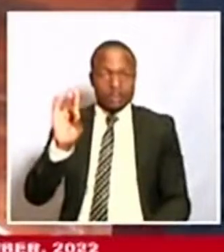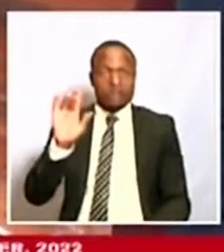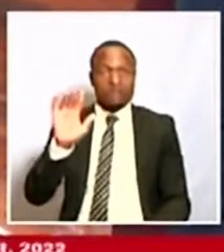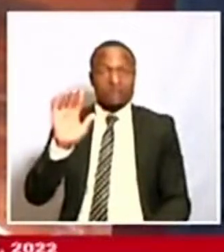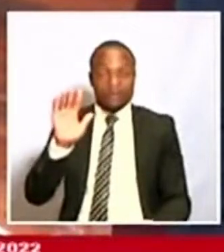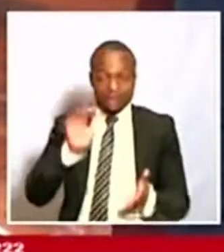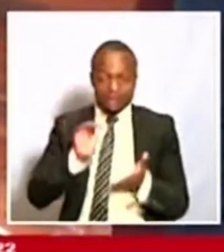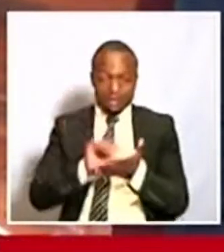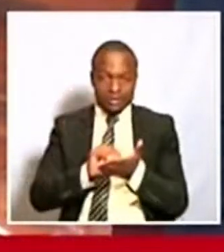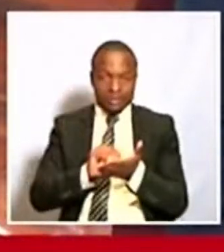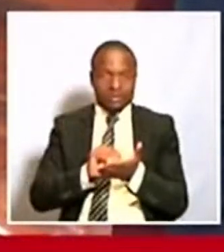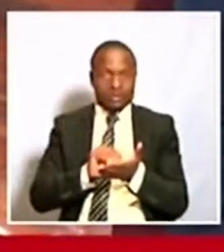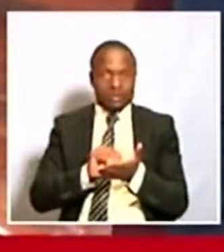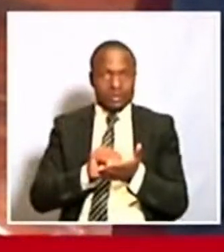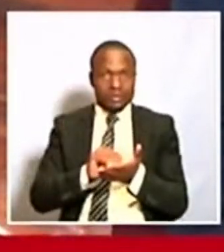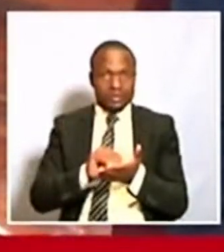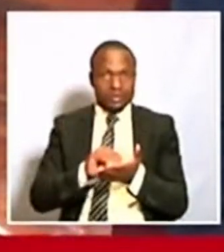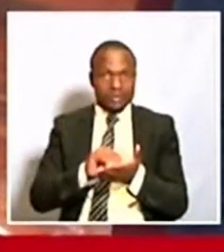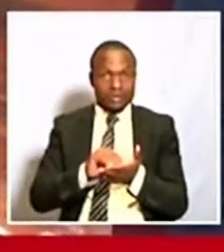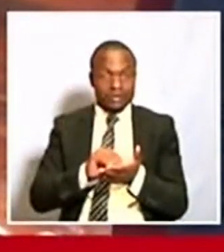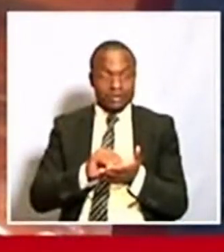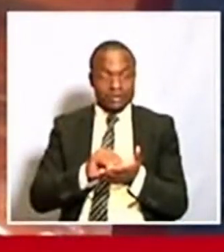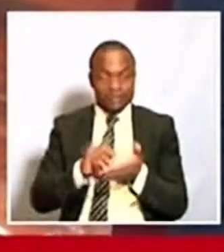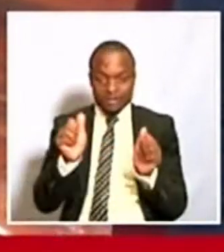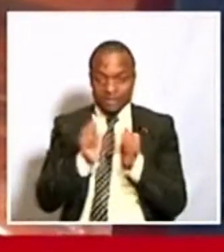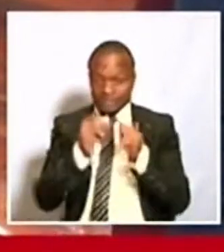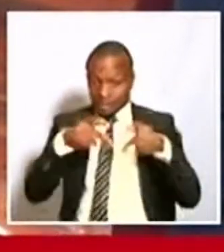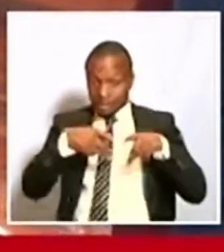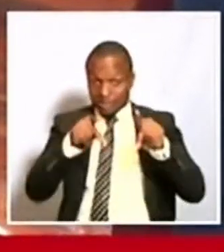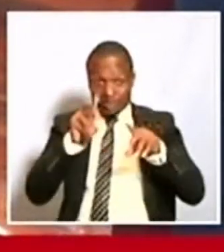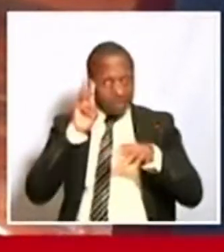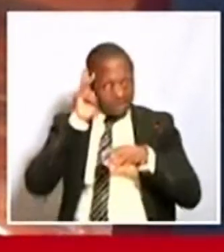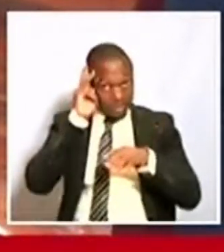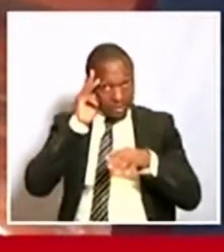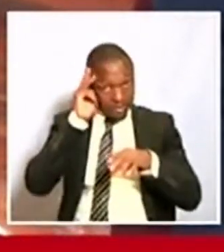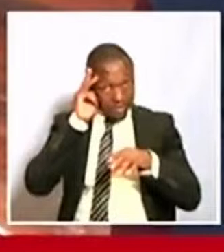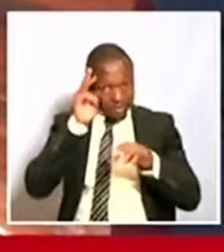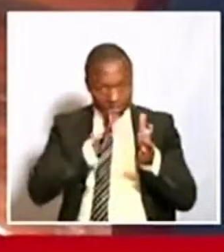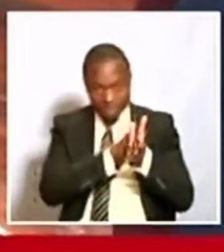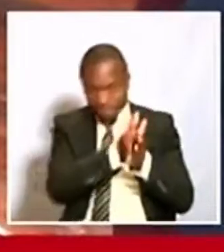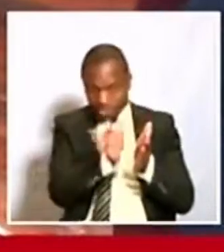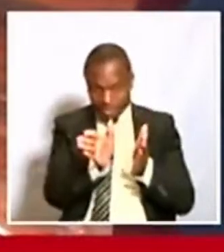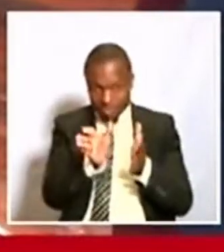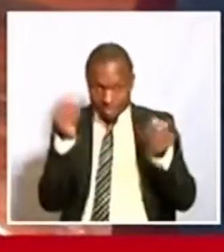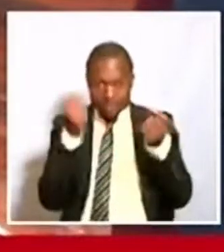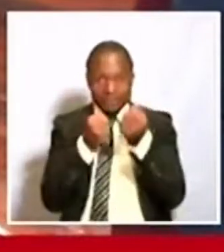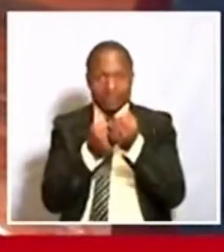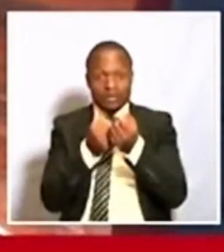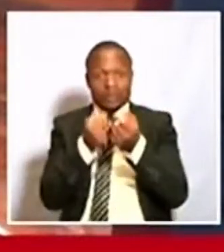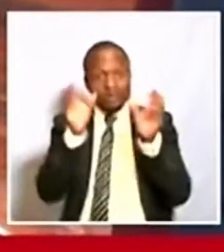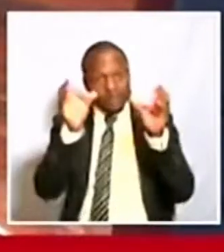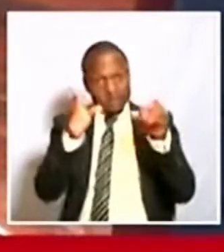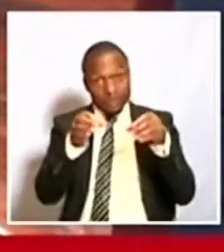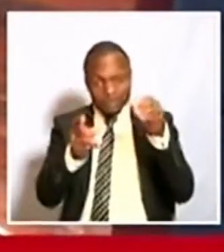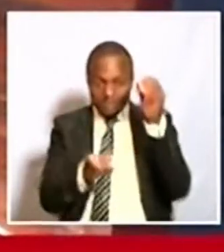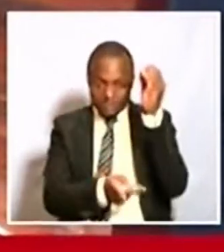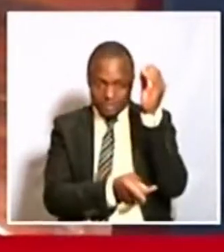1,785,807 has been, with the permission of the ministry, diverted to funding of community